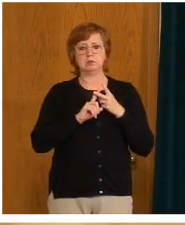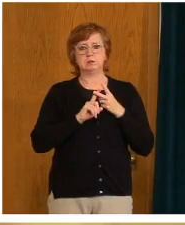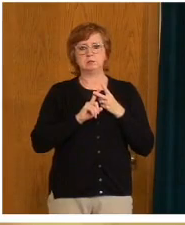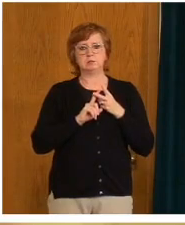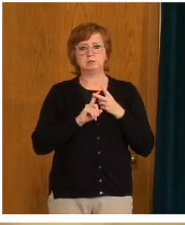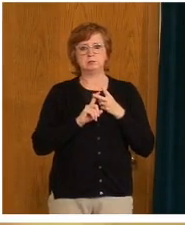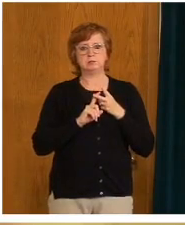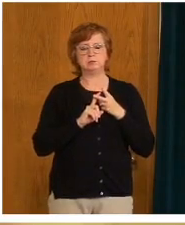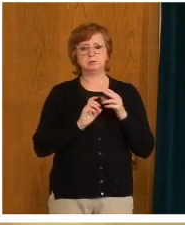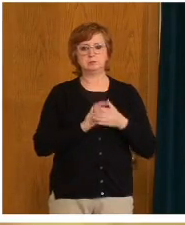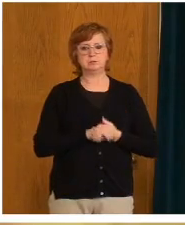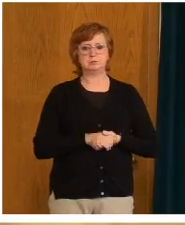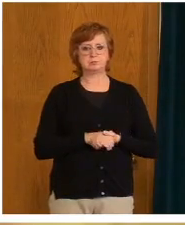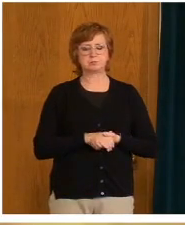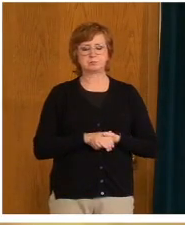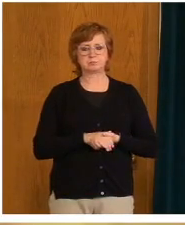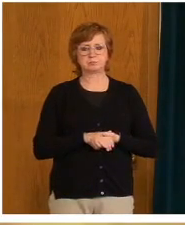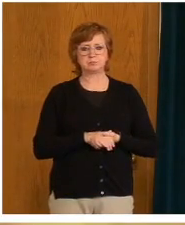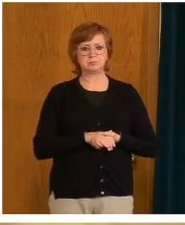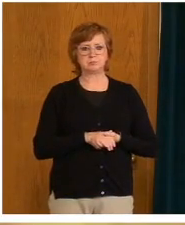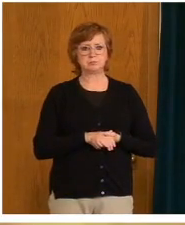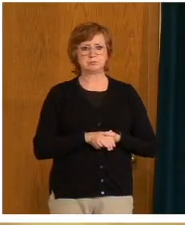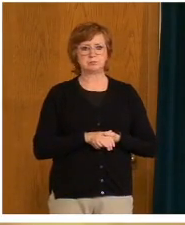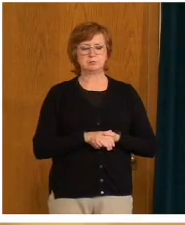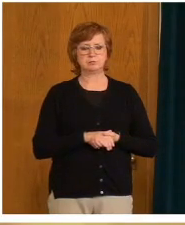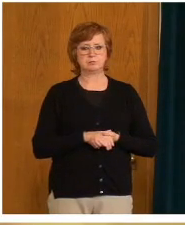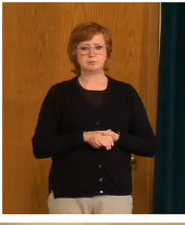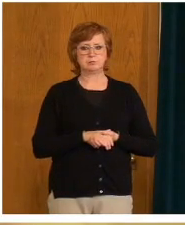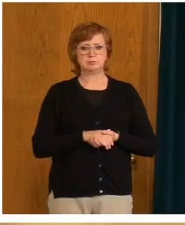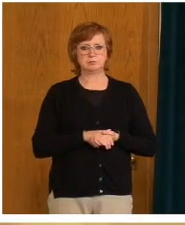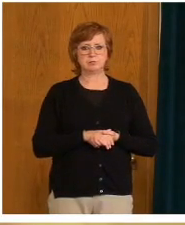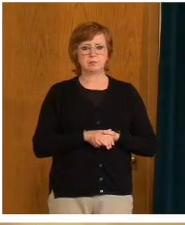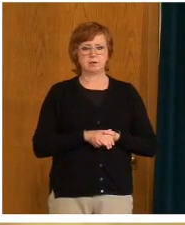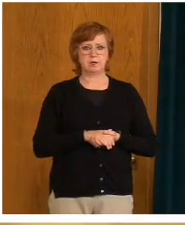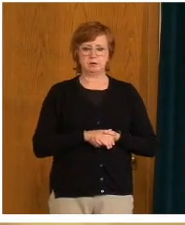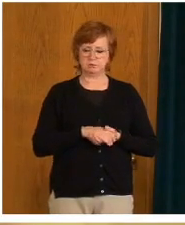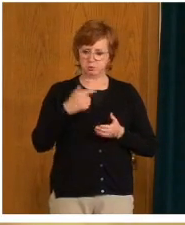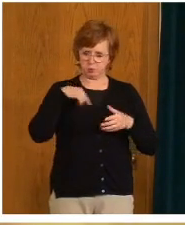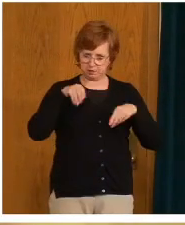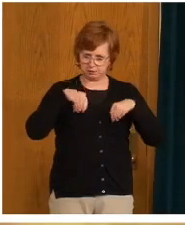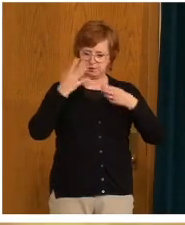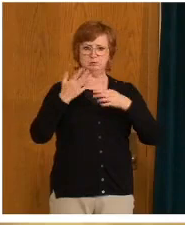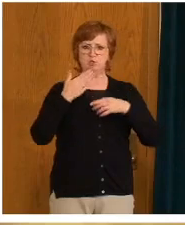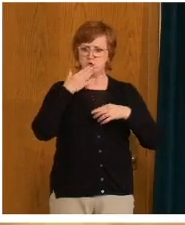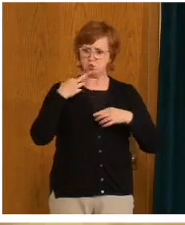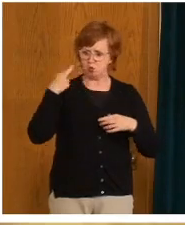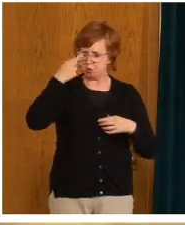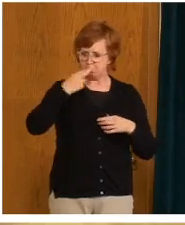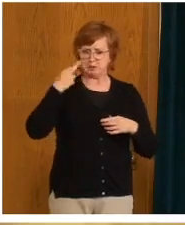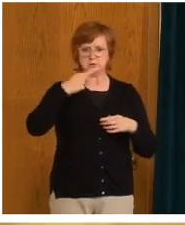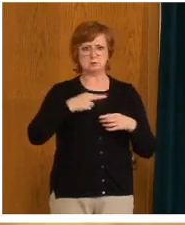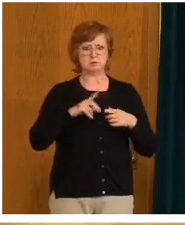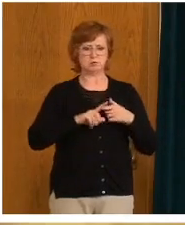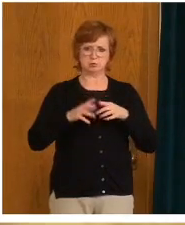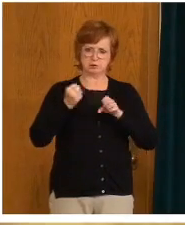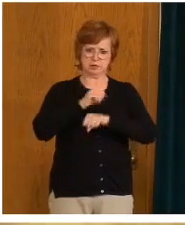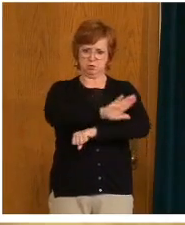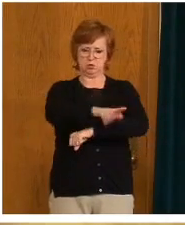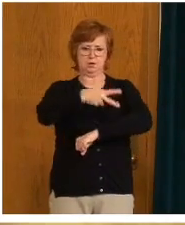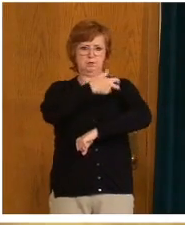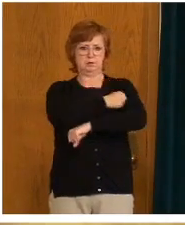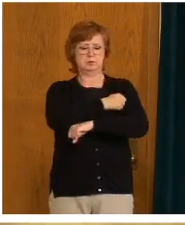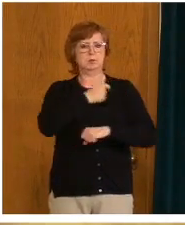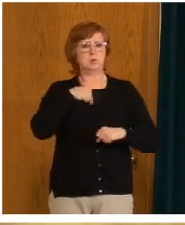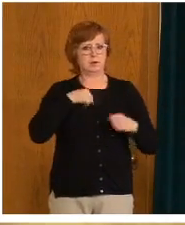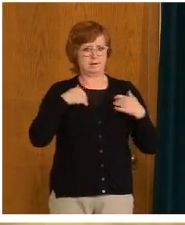providing even the incentive ultimately to get vaccinated. But we have an advertising program that we've invested in, as we